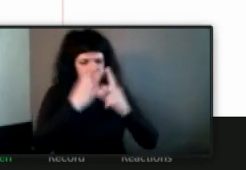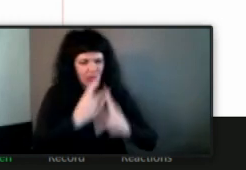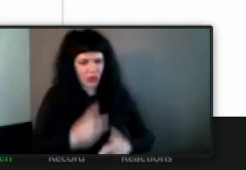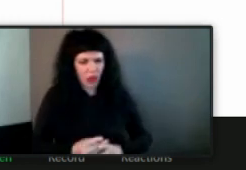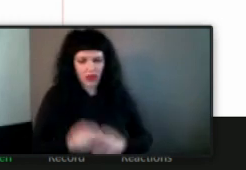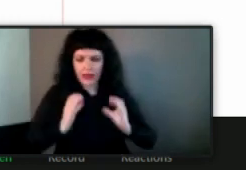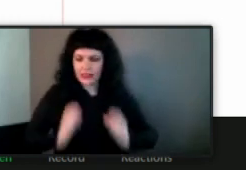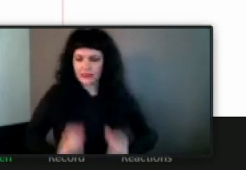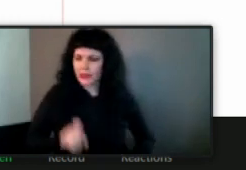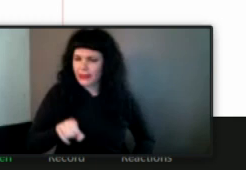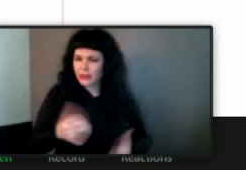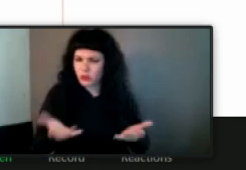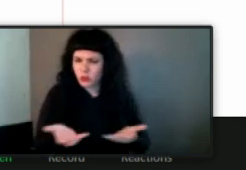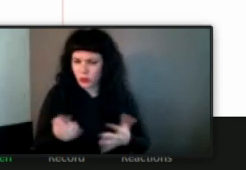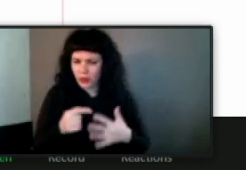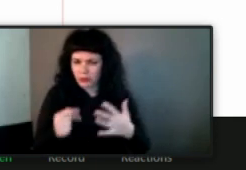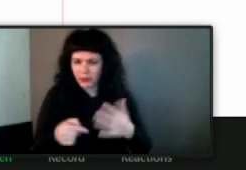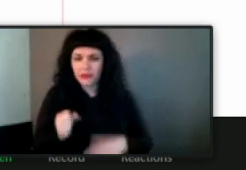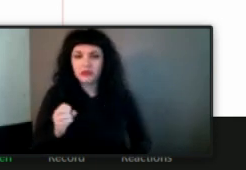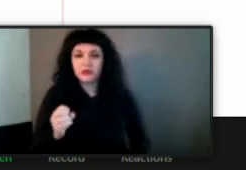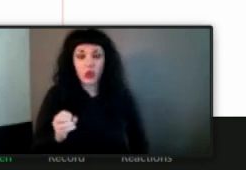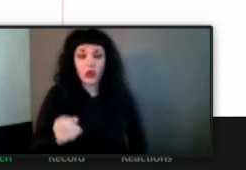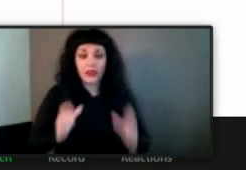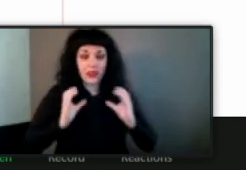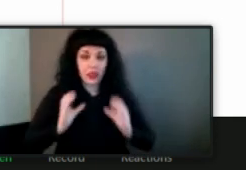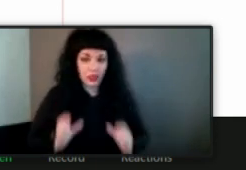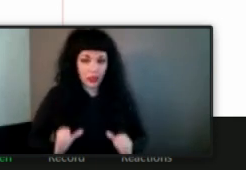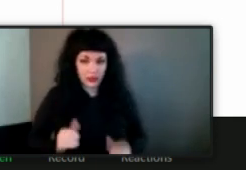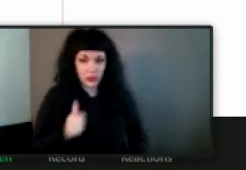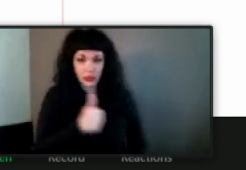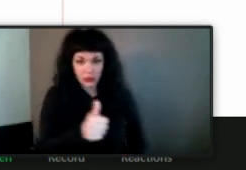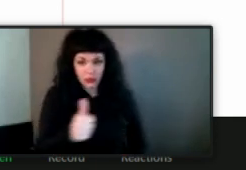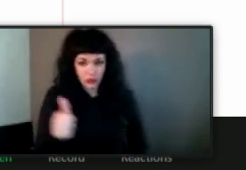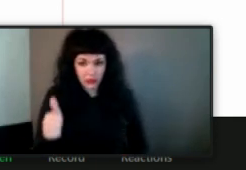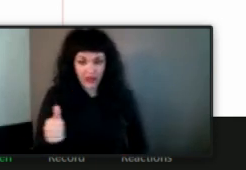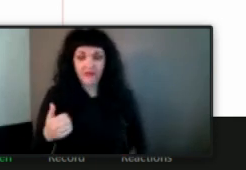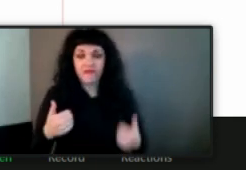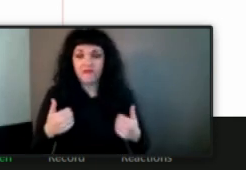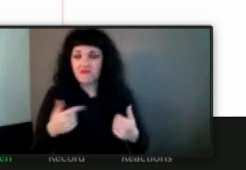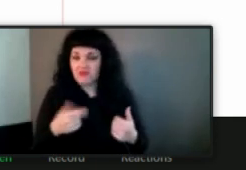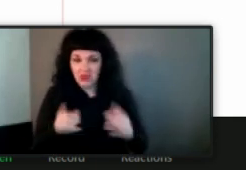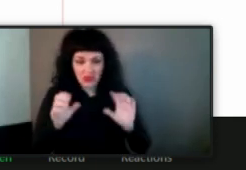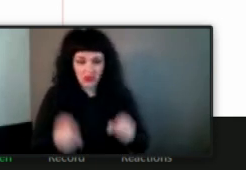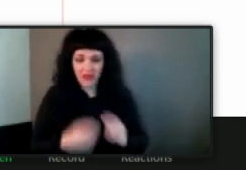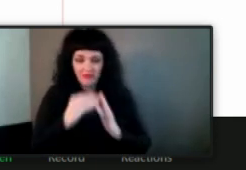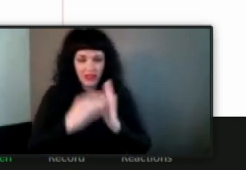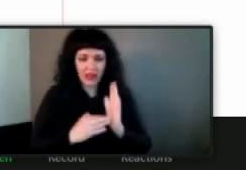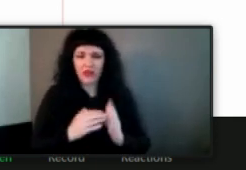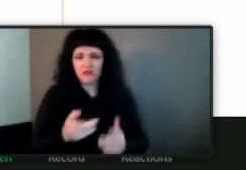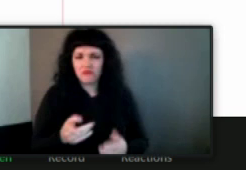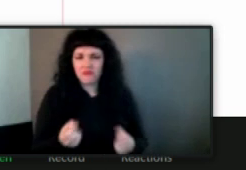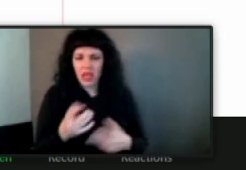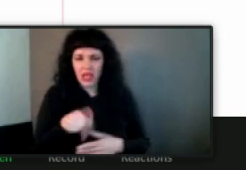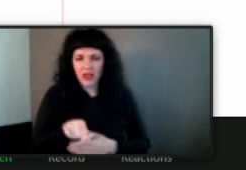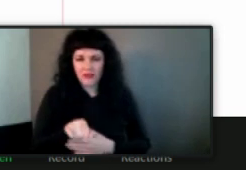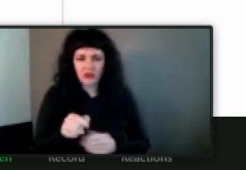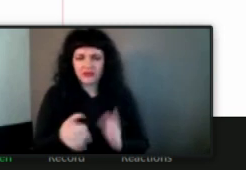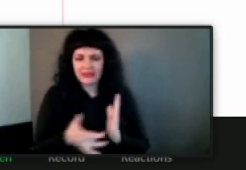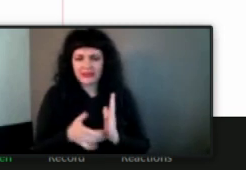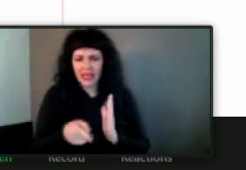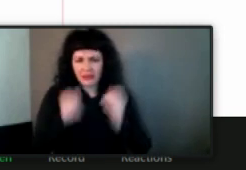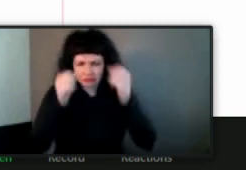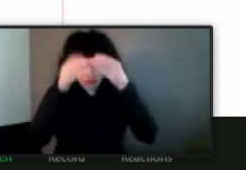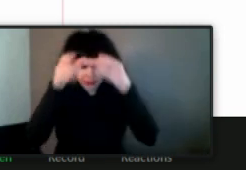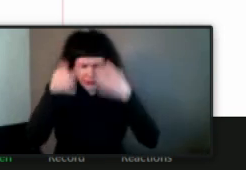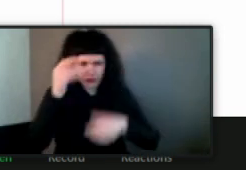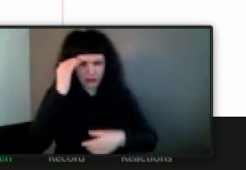this on their own. So we have a lot of savvy young folks and savvy old folks that can actually just go to the new My Bridges link that's